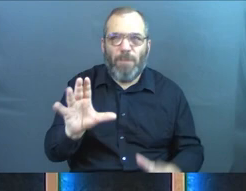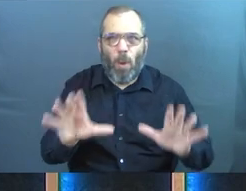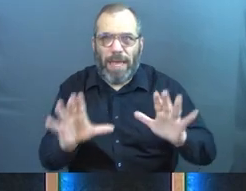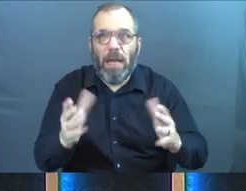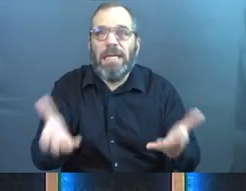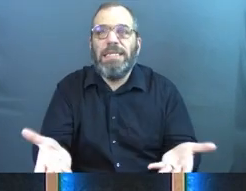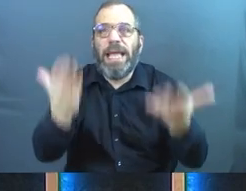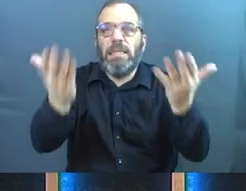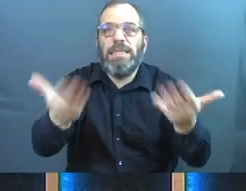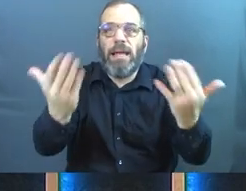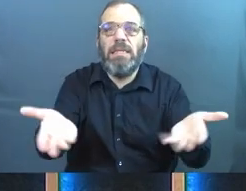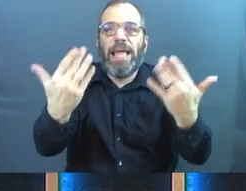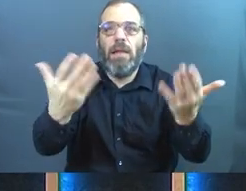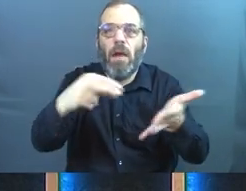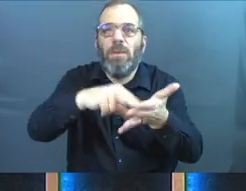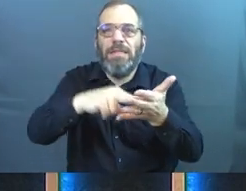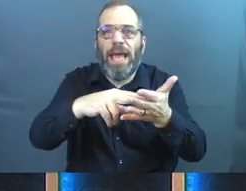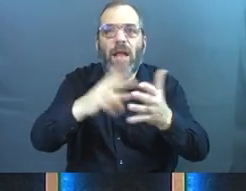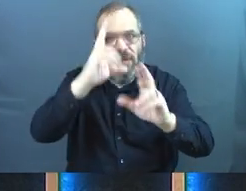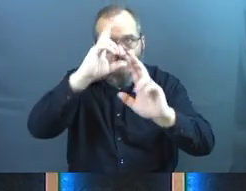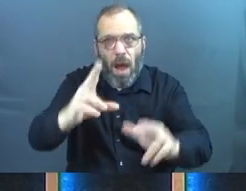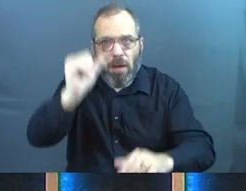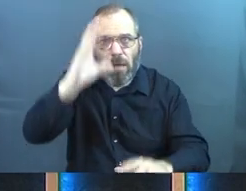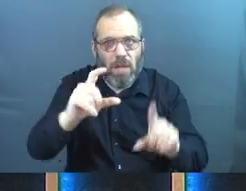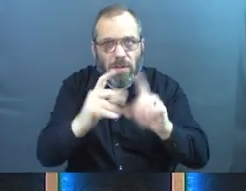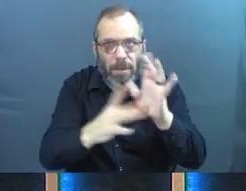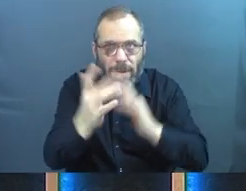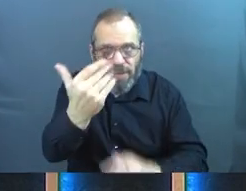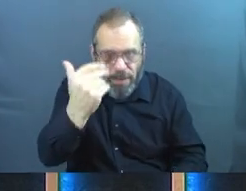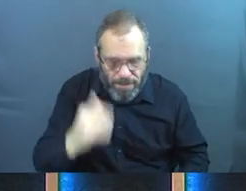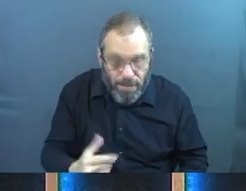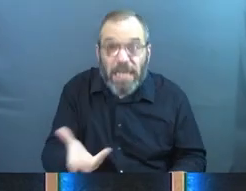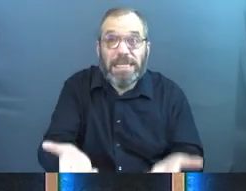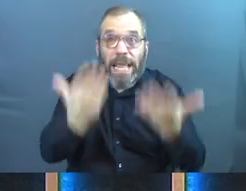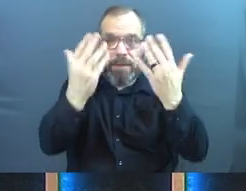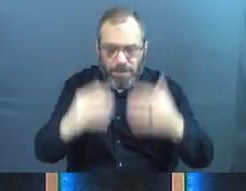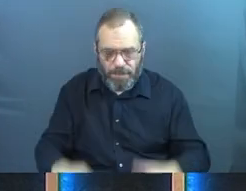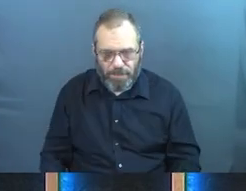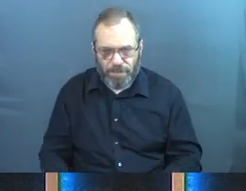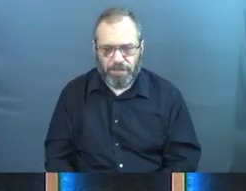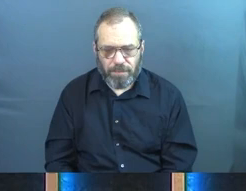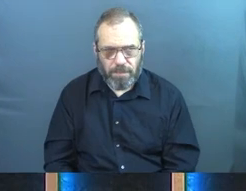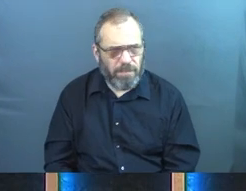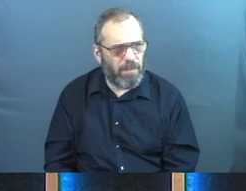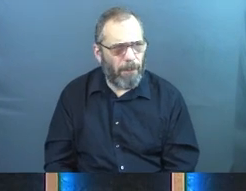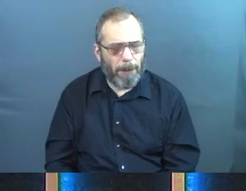you guys stand? Would you guys stand out of honor for God's word?